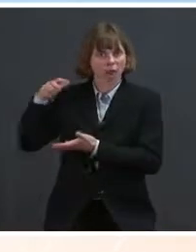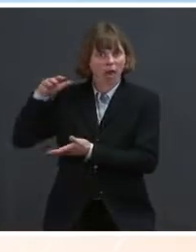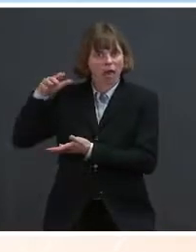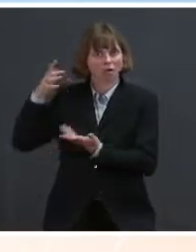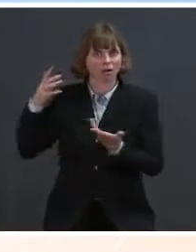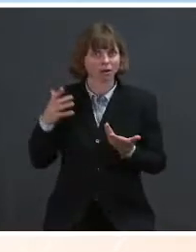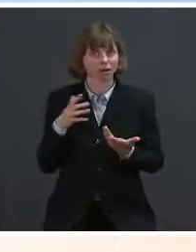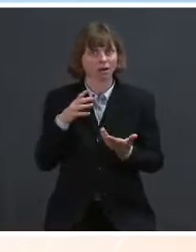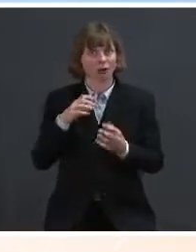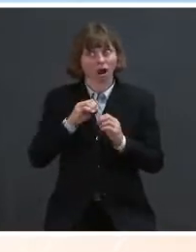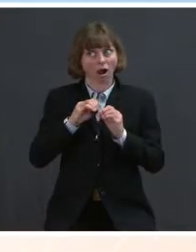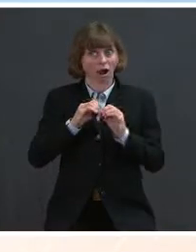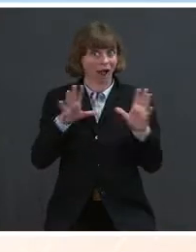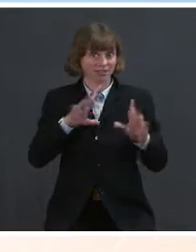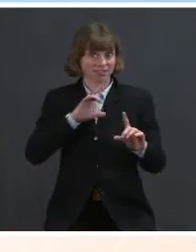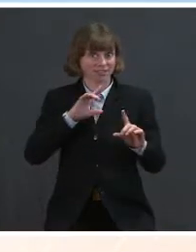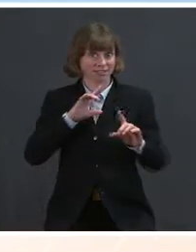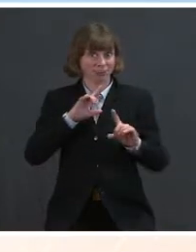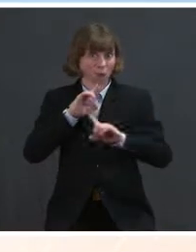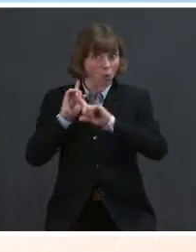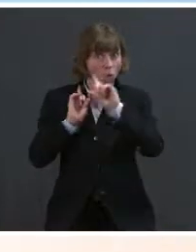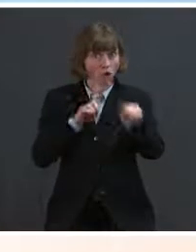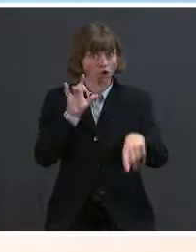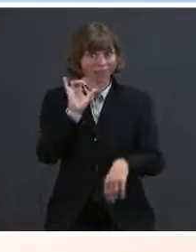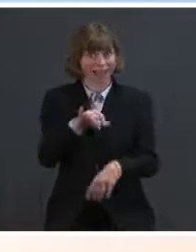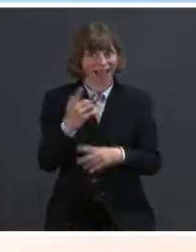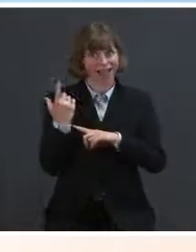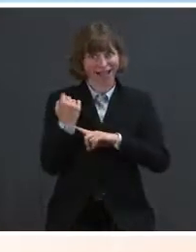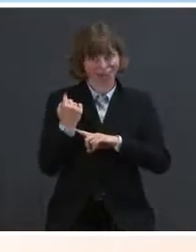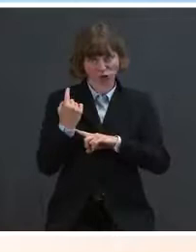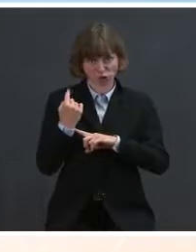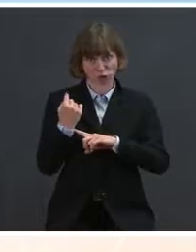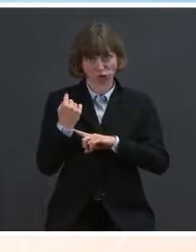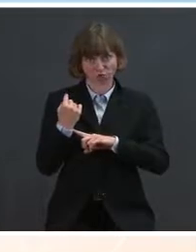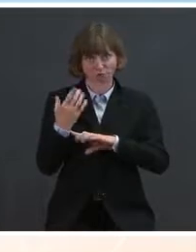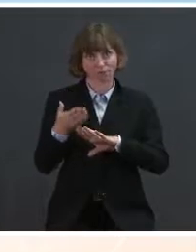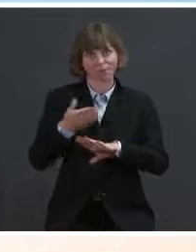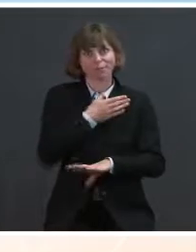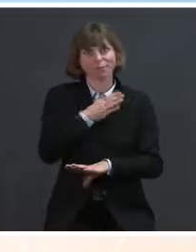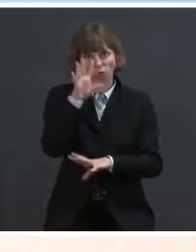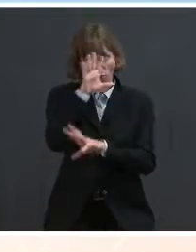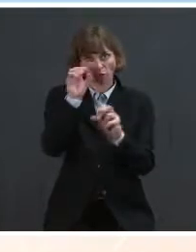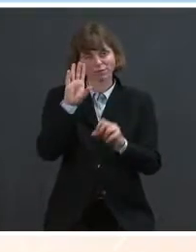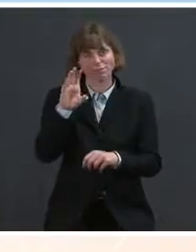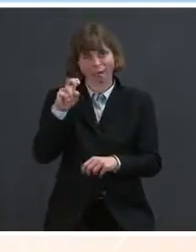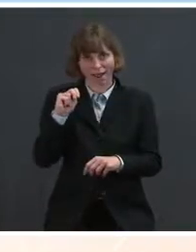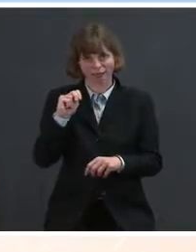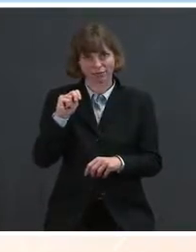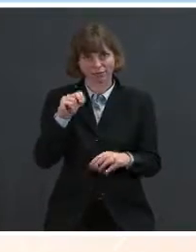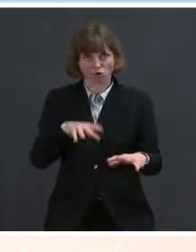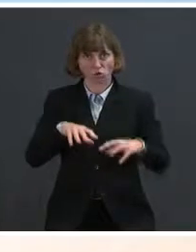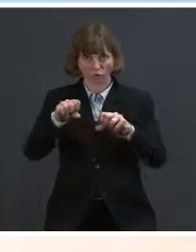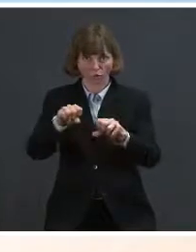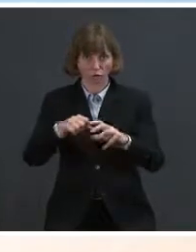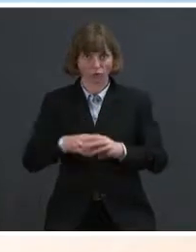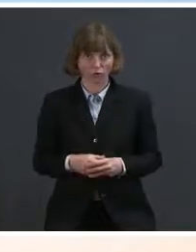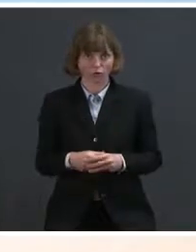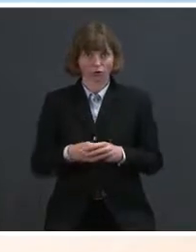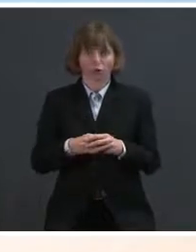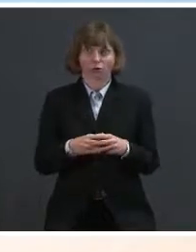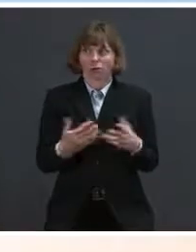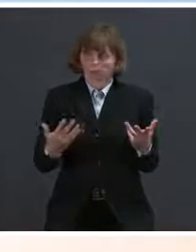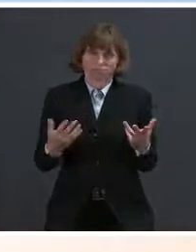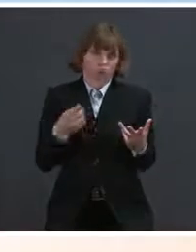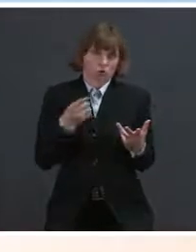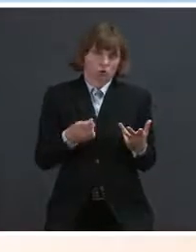order placed last year prior to President Biden taking office, and as would not come as a surprise to